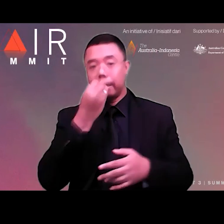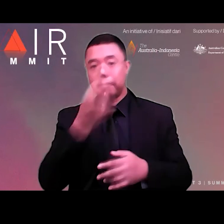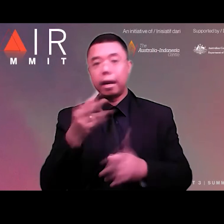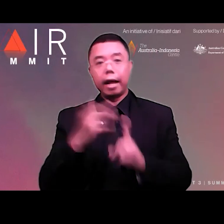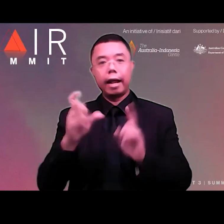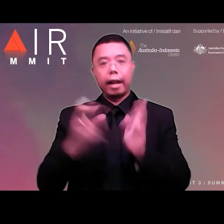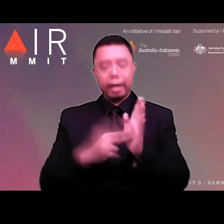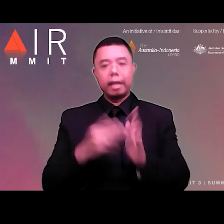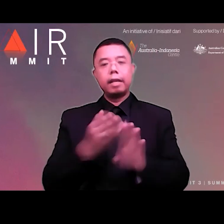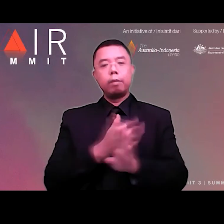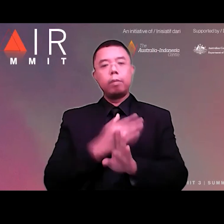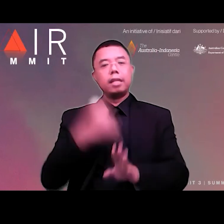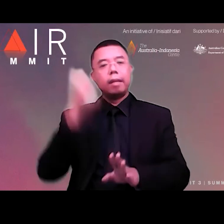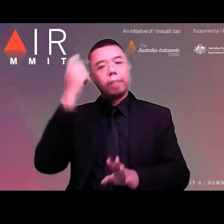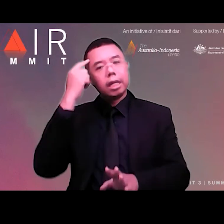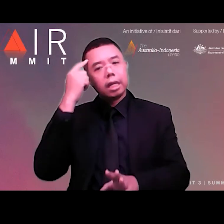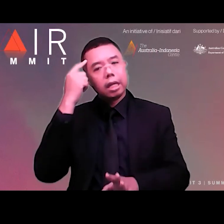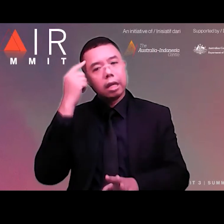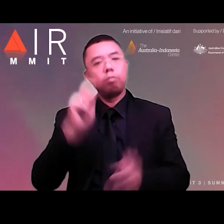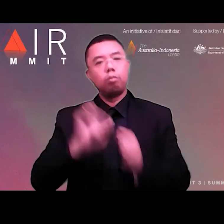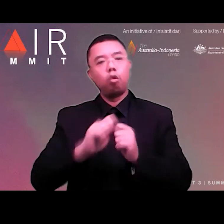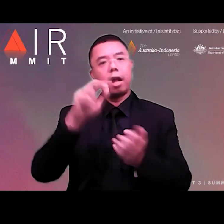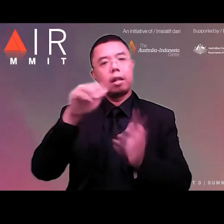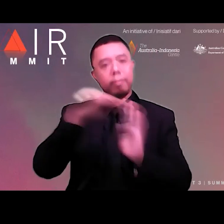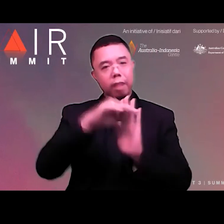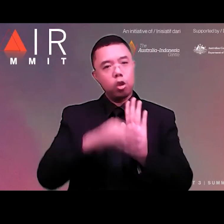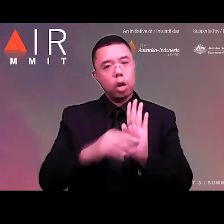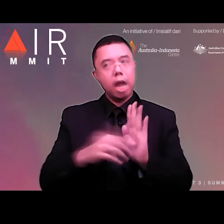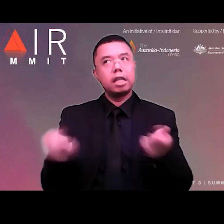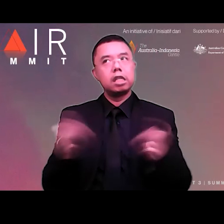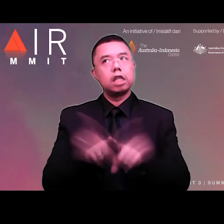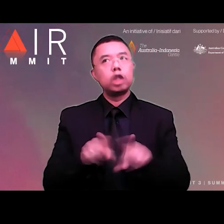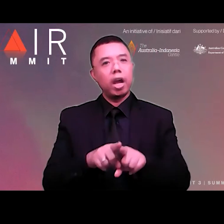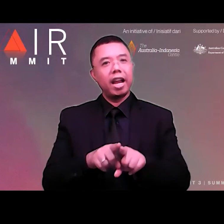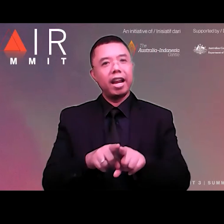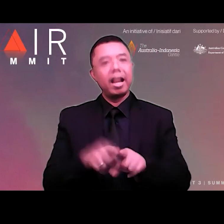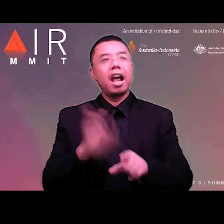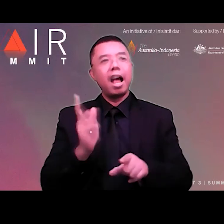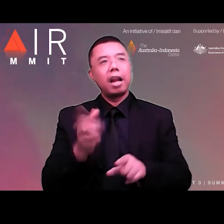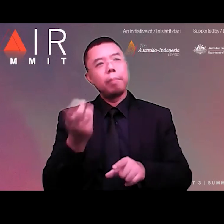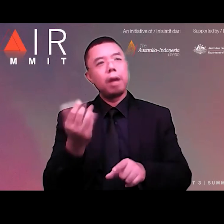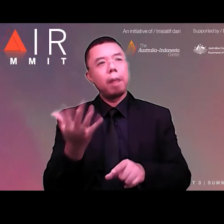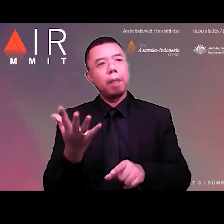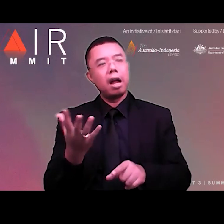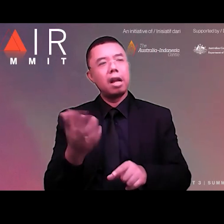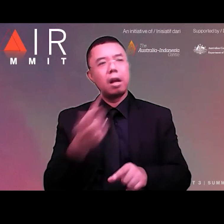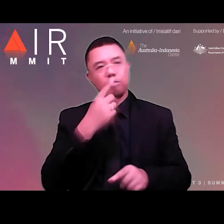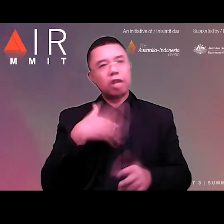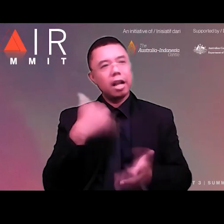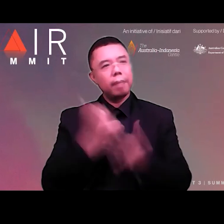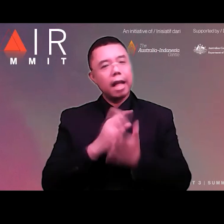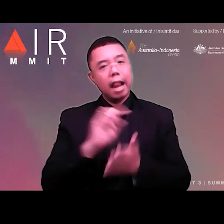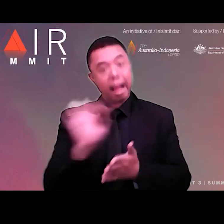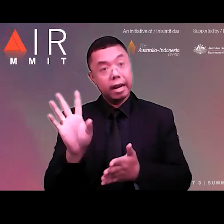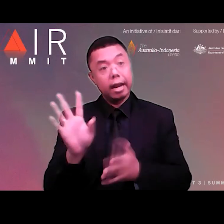policymakers. Some may have been interested in pursuing other interests, but they cannot dispute the hard